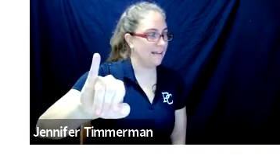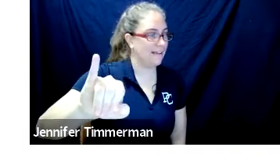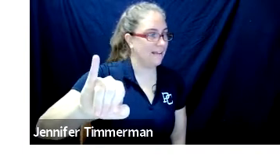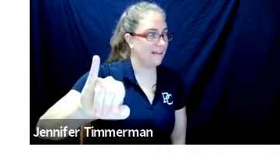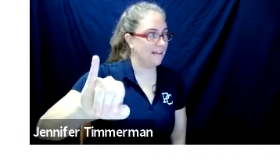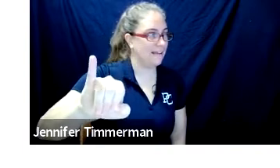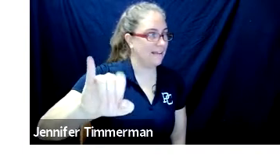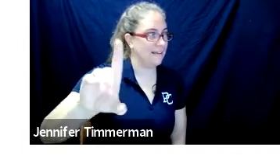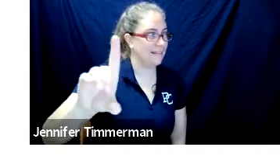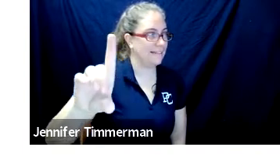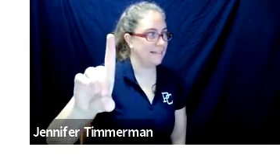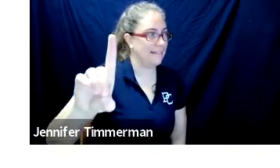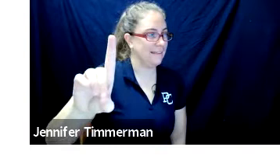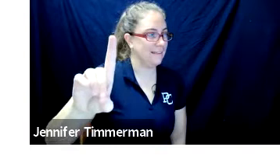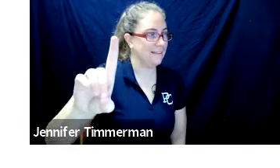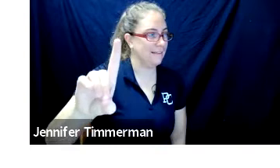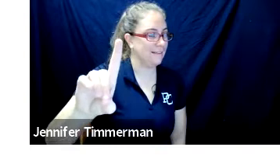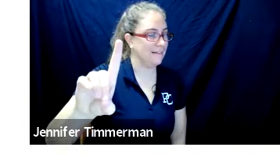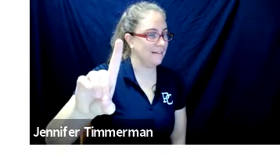I D.